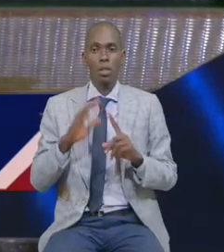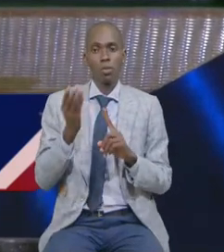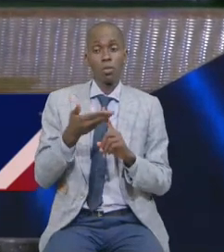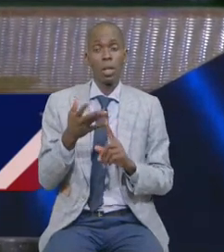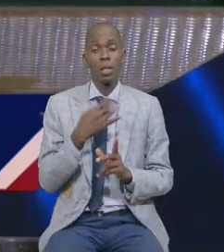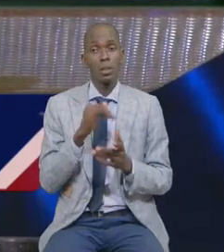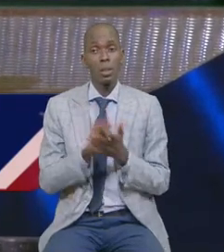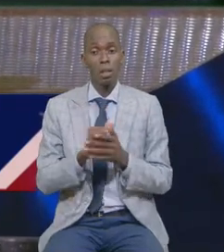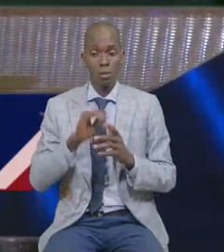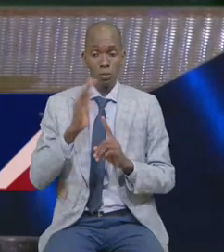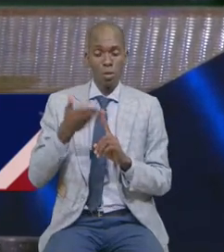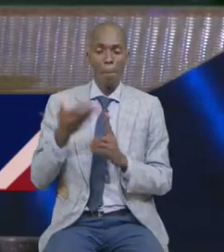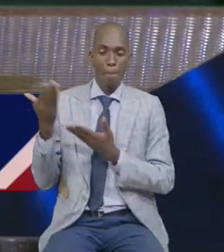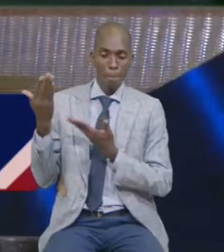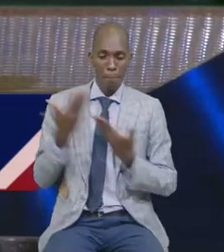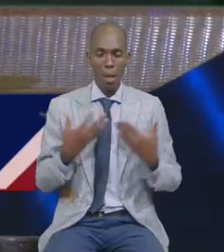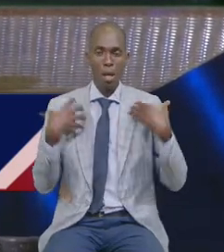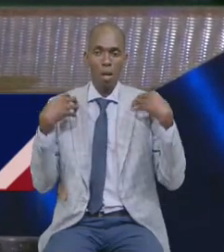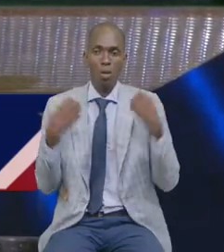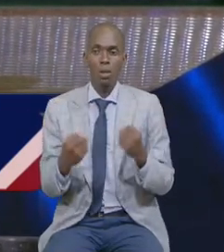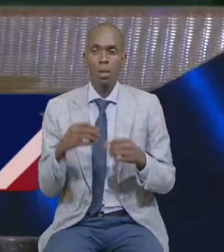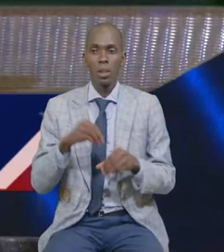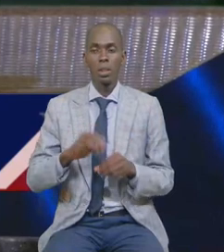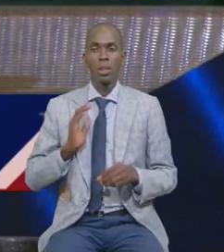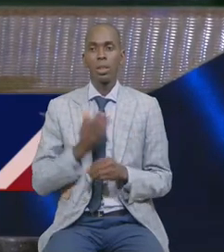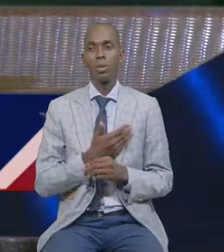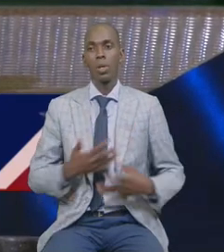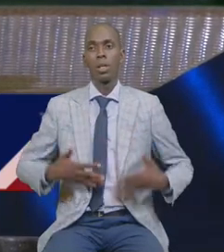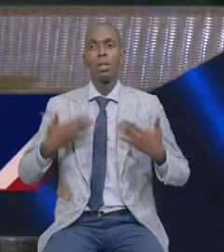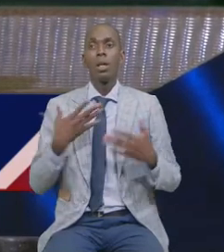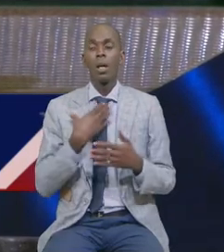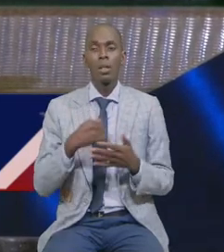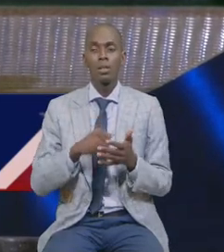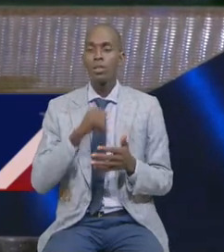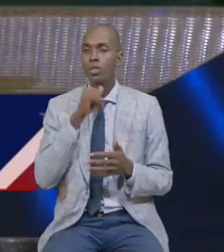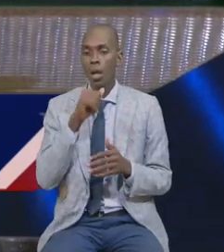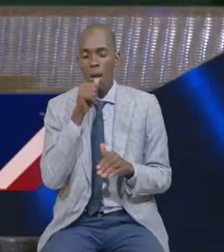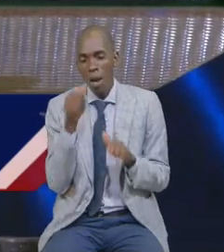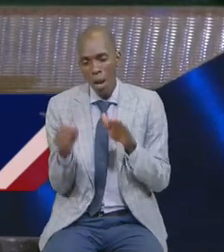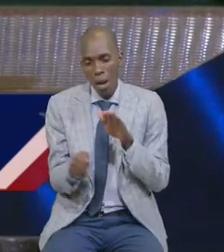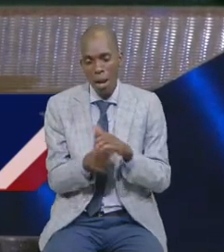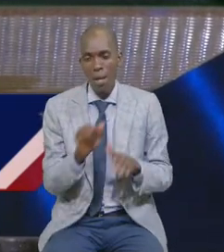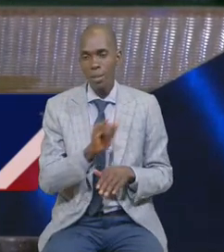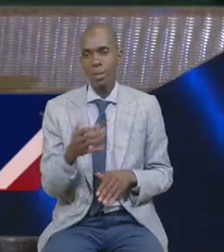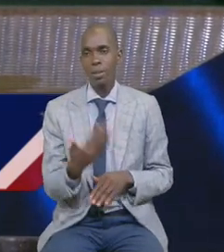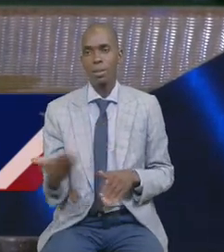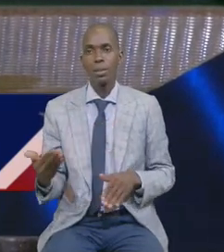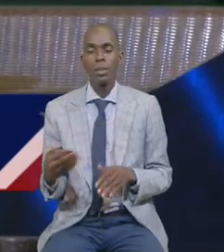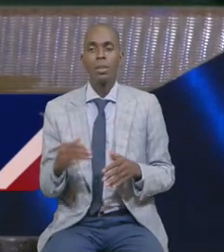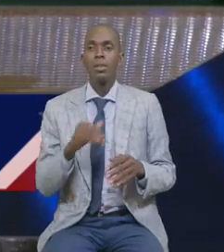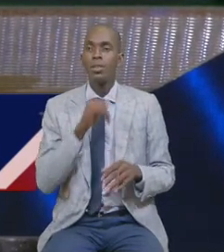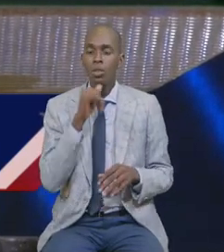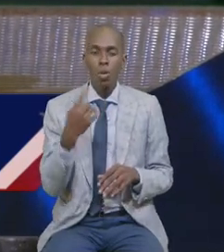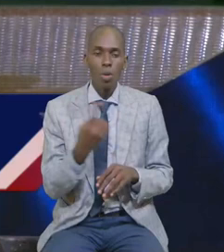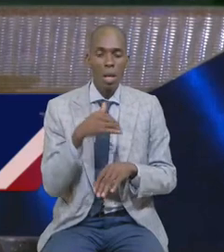conviction brings courage in our lives. And it's not a hidden thing. At the time of personal devotion,